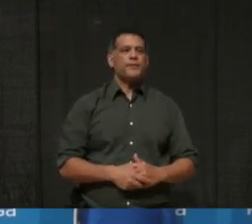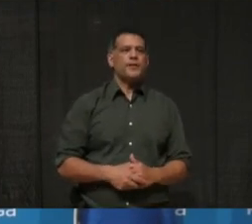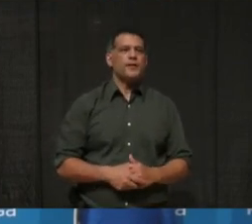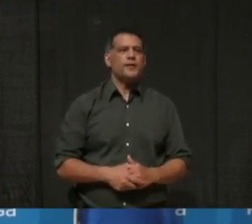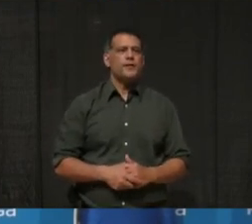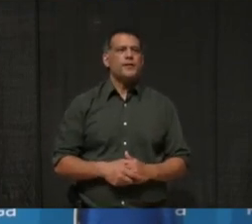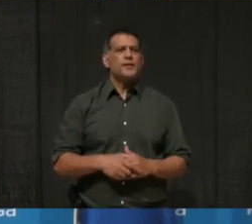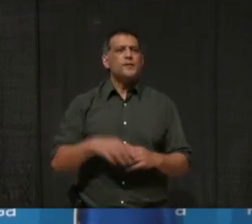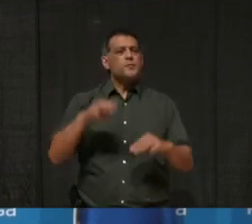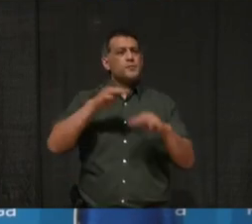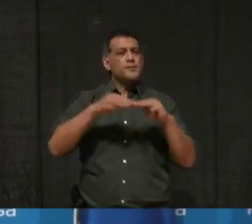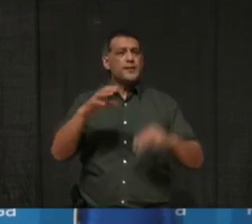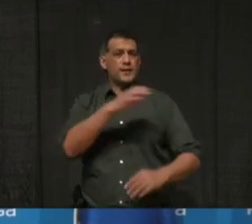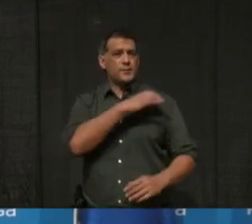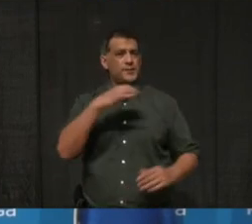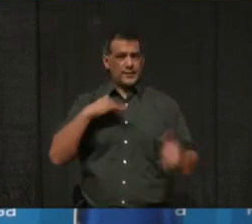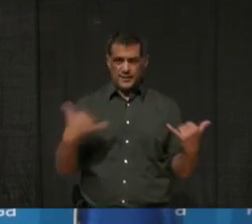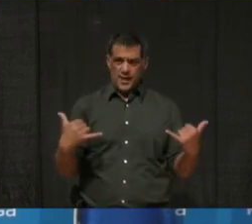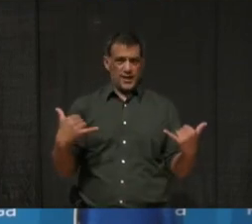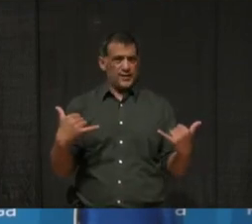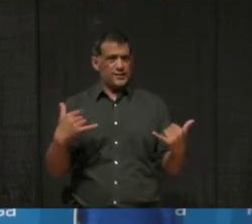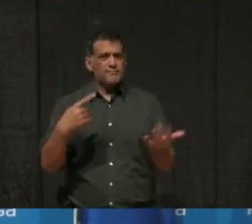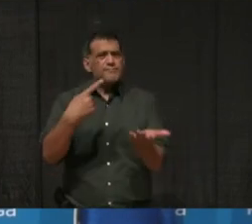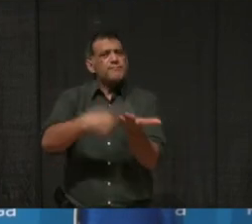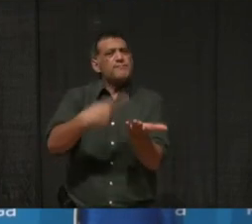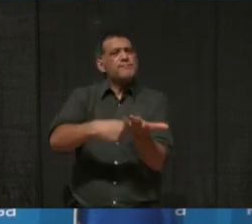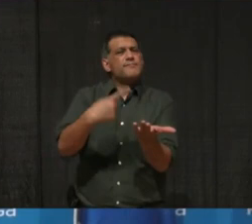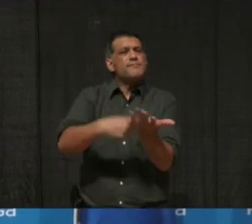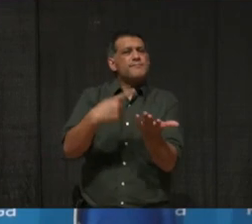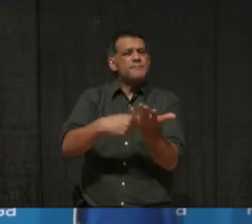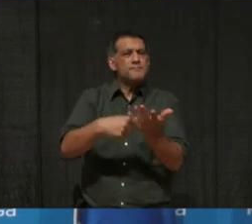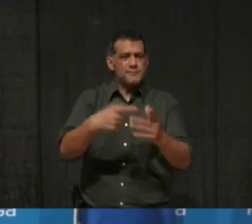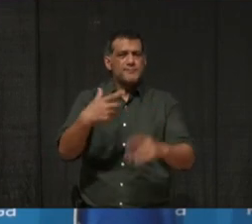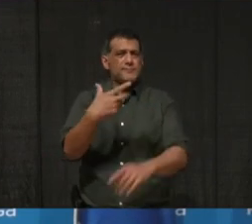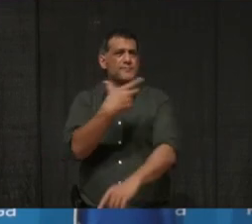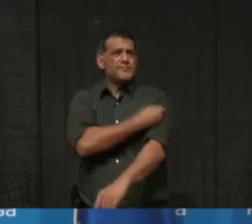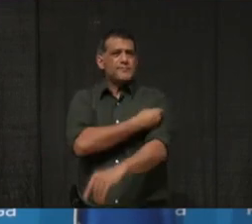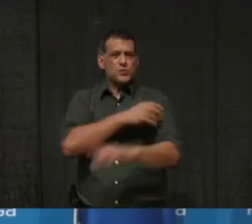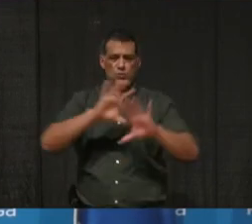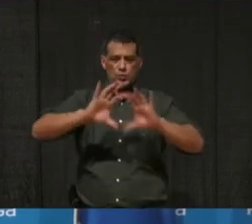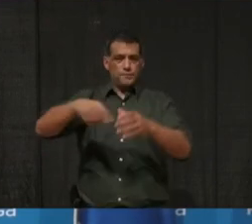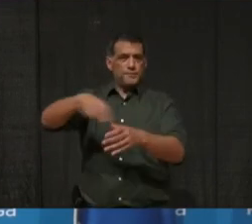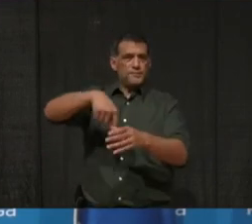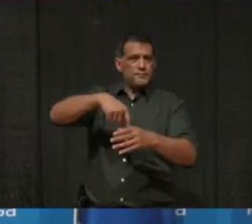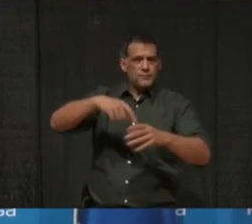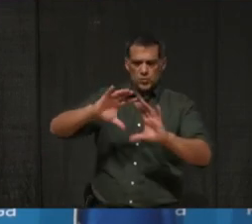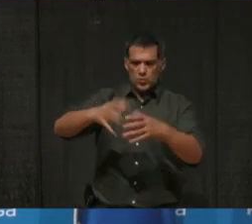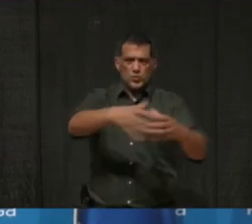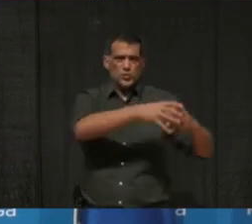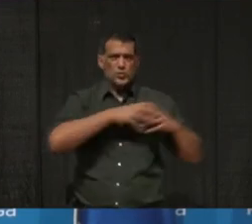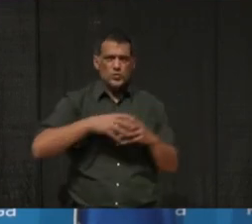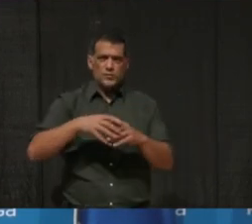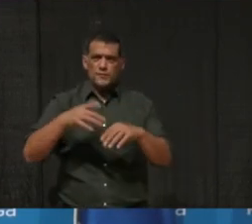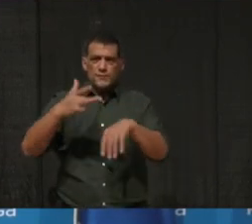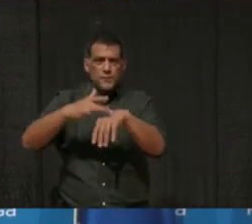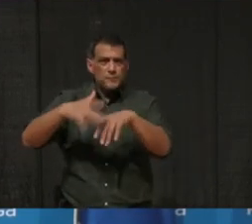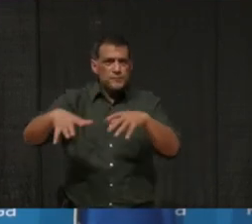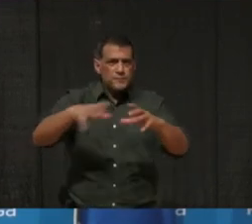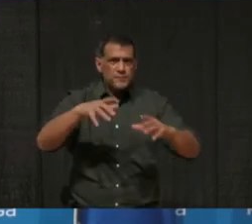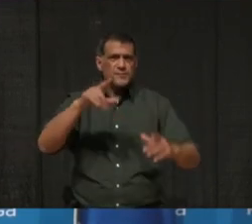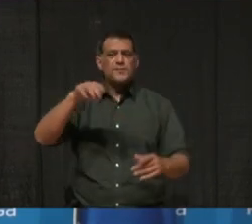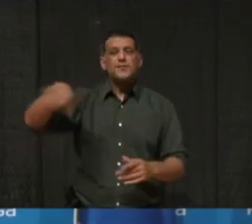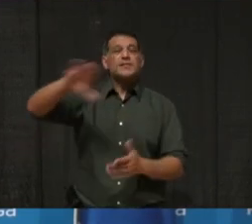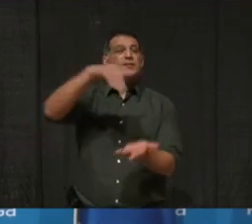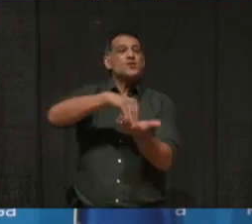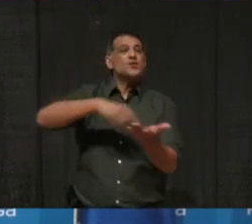Council about some vaccination sites in the city, you know, vaccine being available. So just curious, maybe for you and Dr.